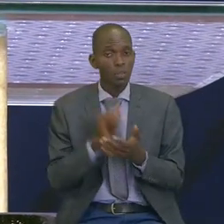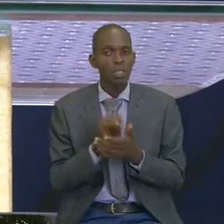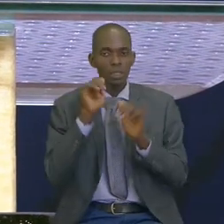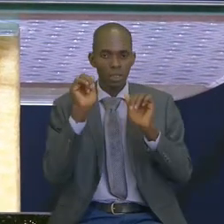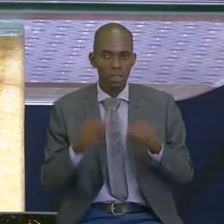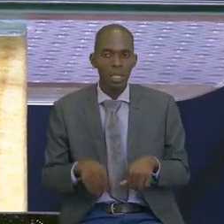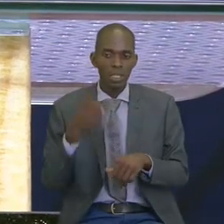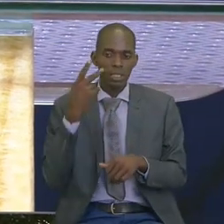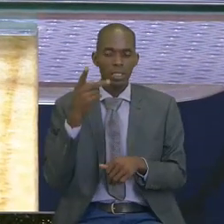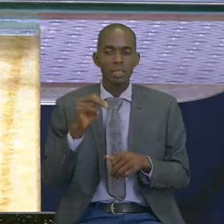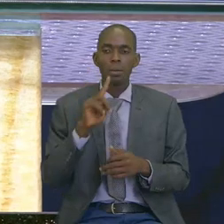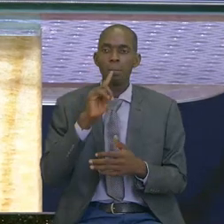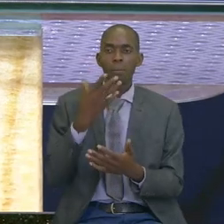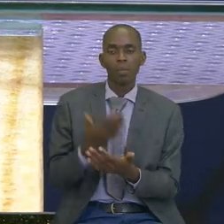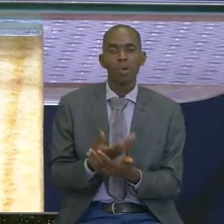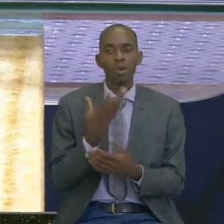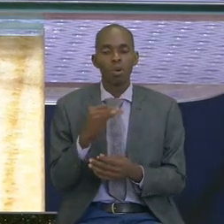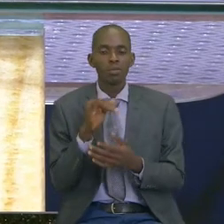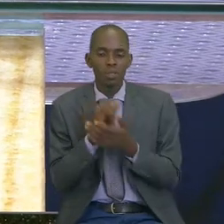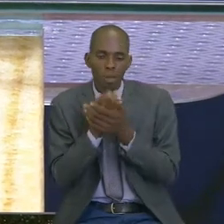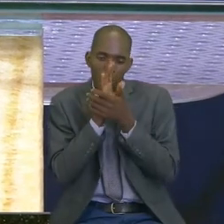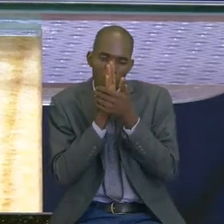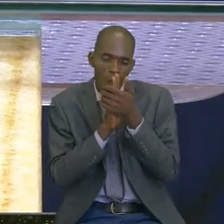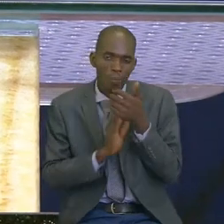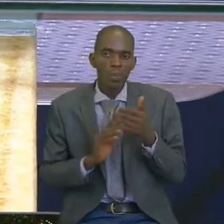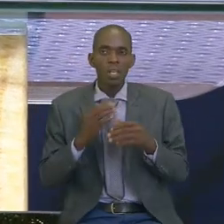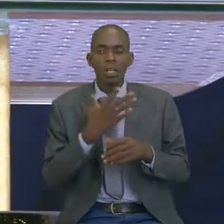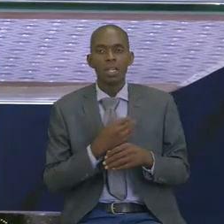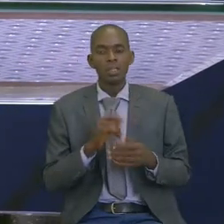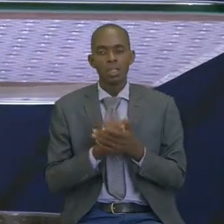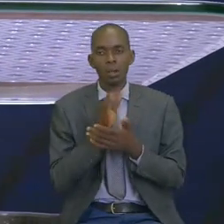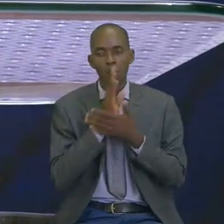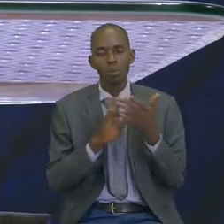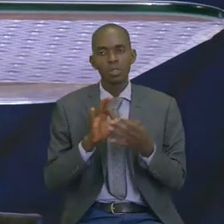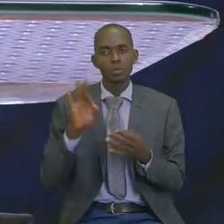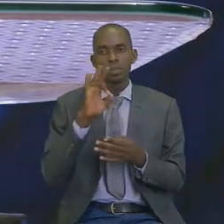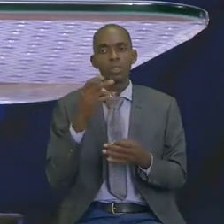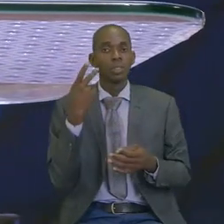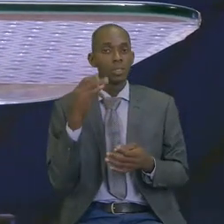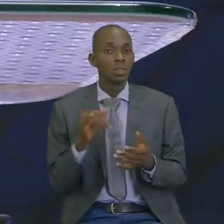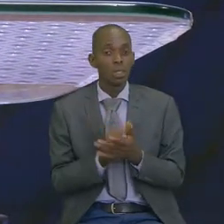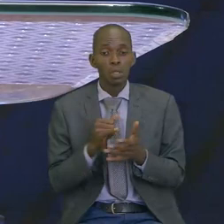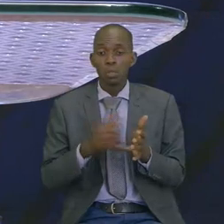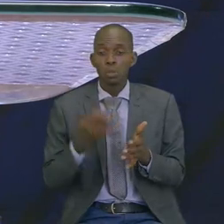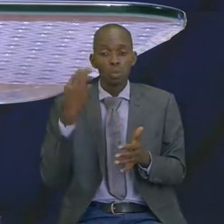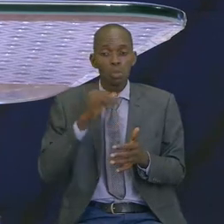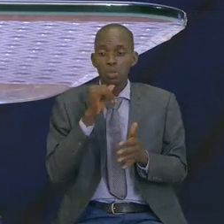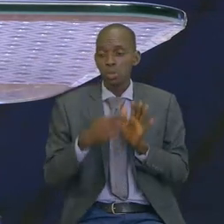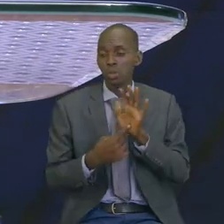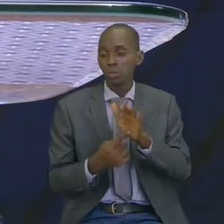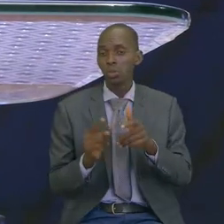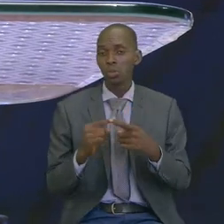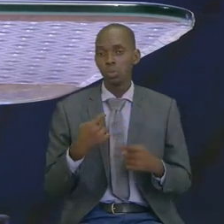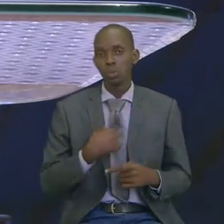the evidence of that humility and lowliness. It says it wasn't revealed to him because of having